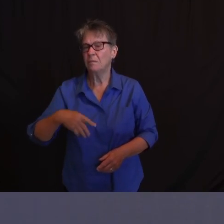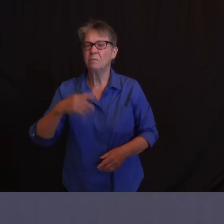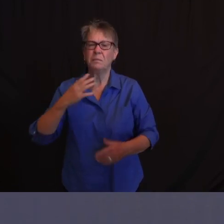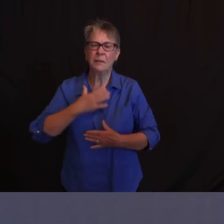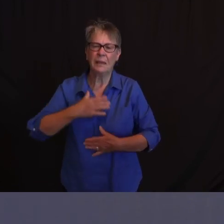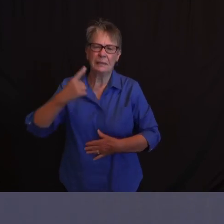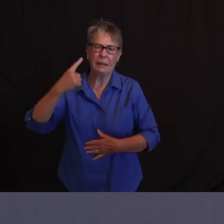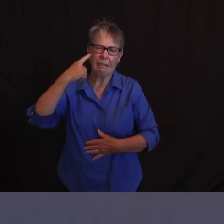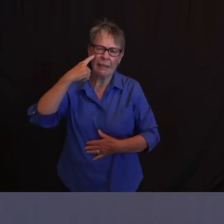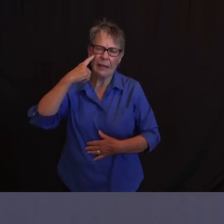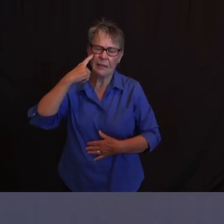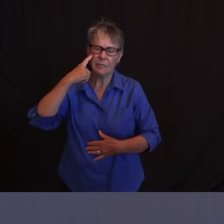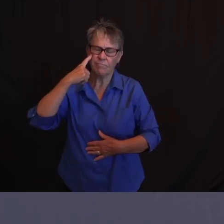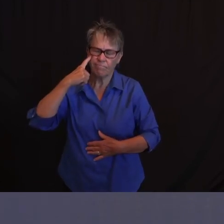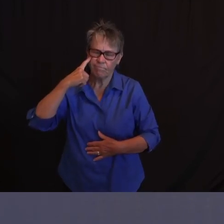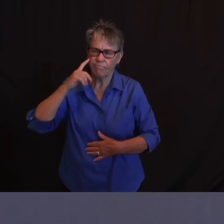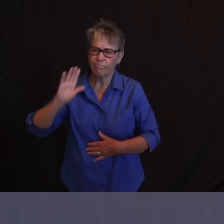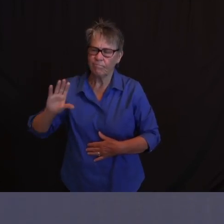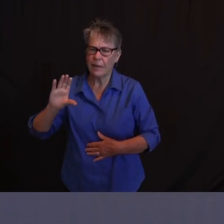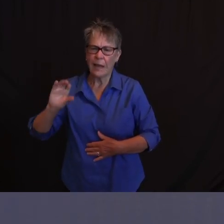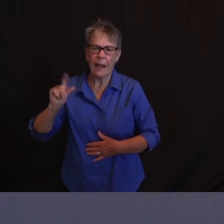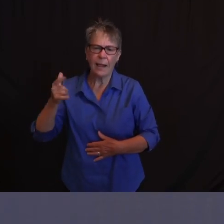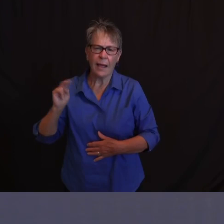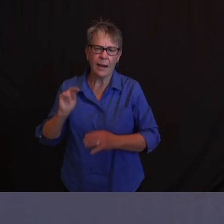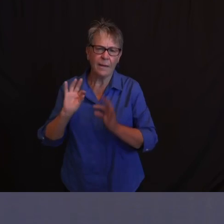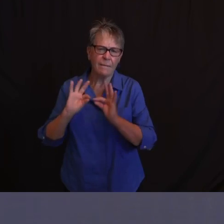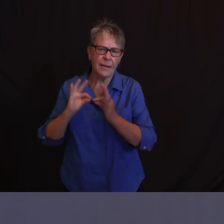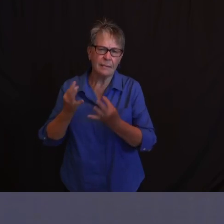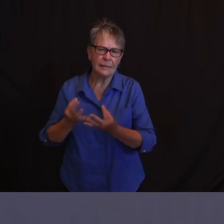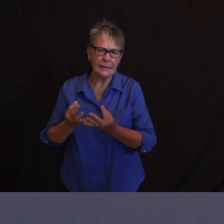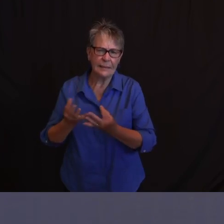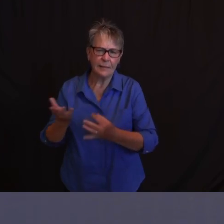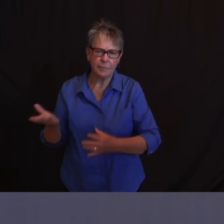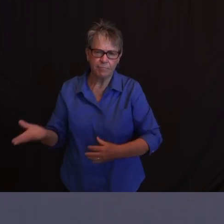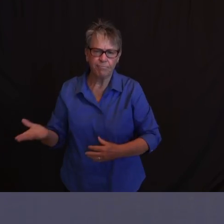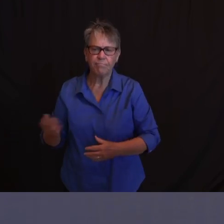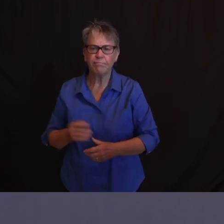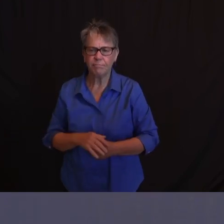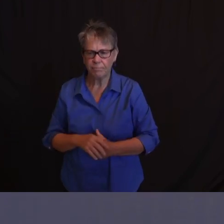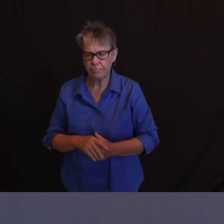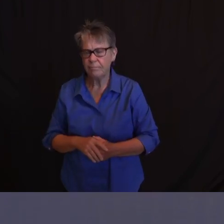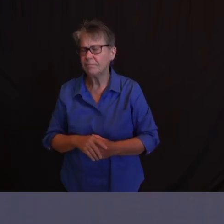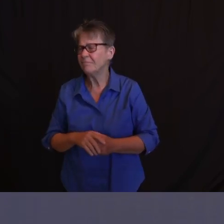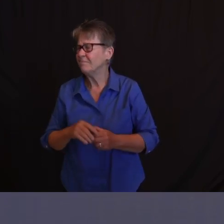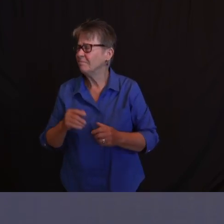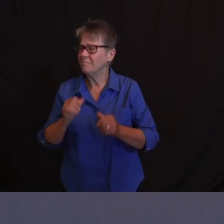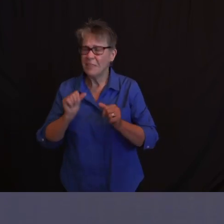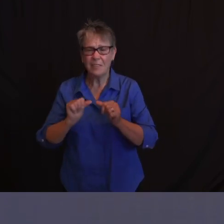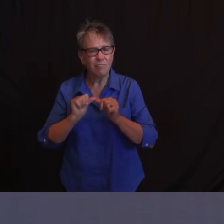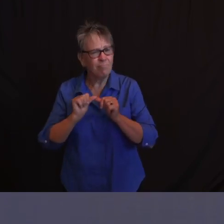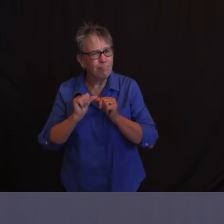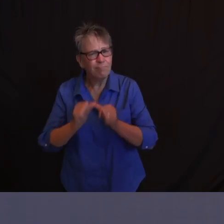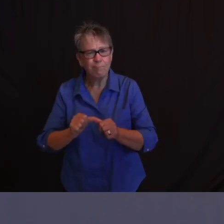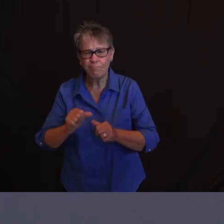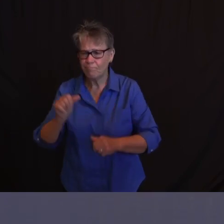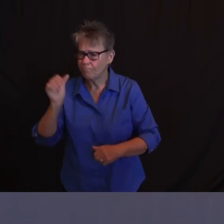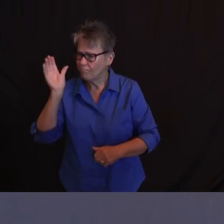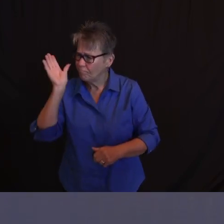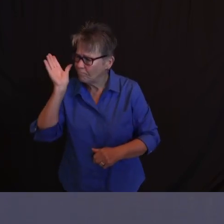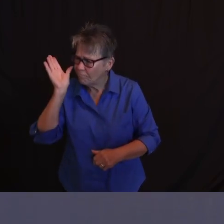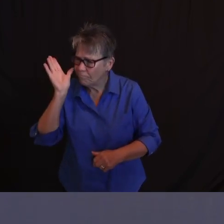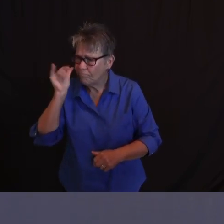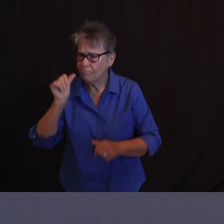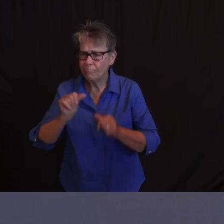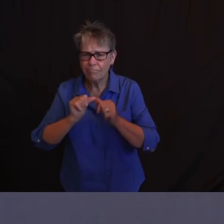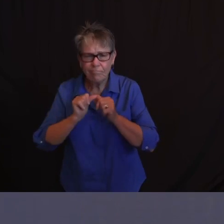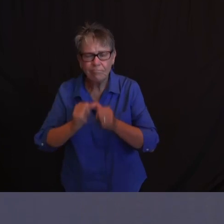Folks, keep it up. Keep vigilant. Please really, really watch what you're doing indoors and just think